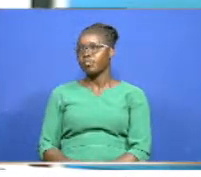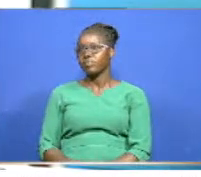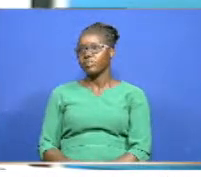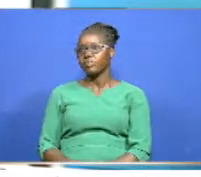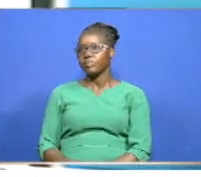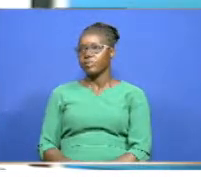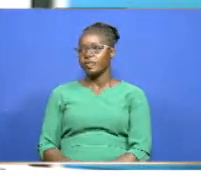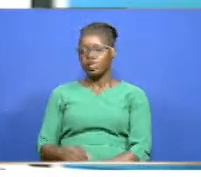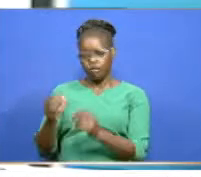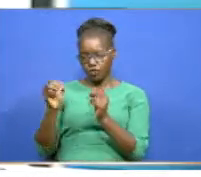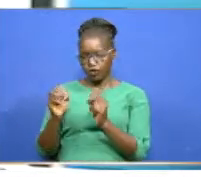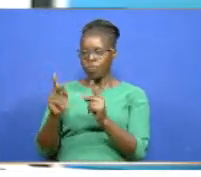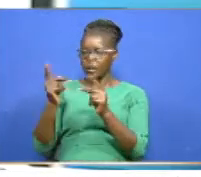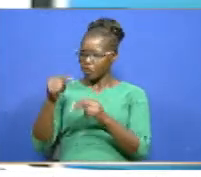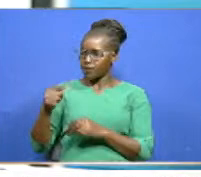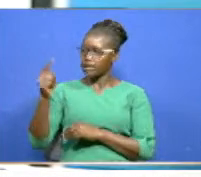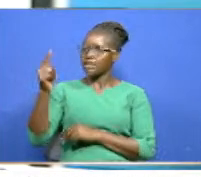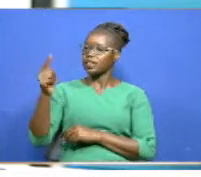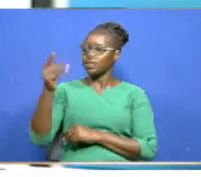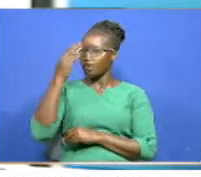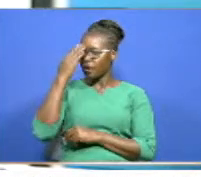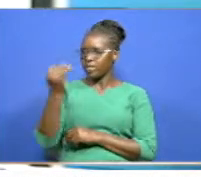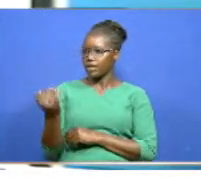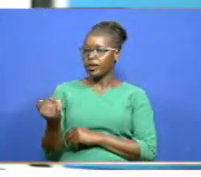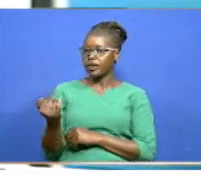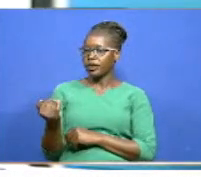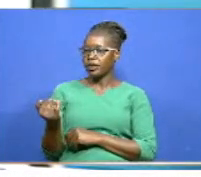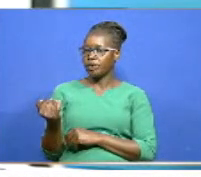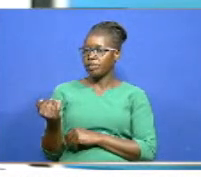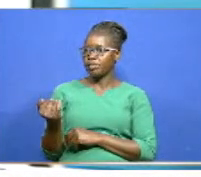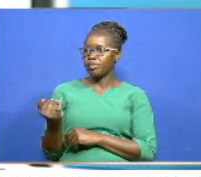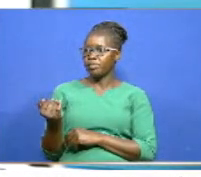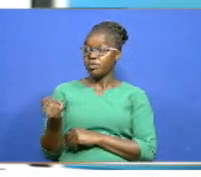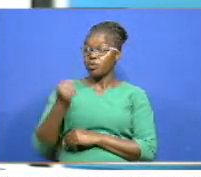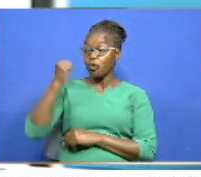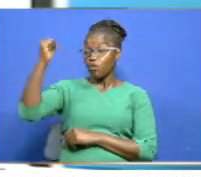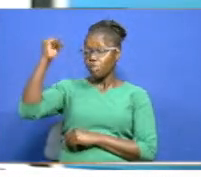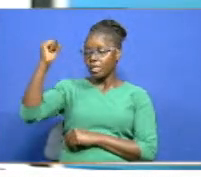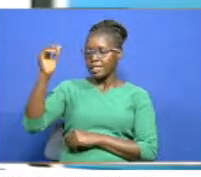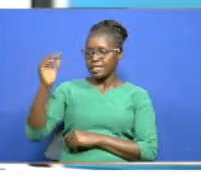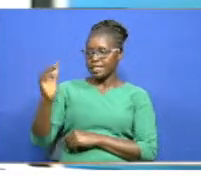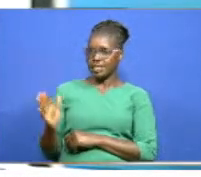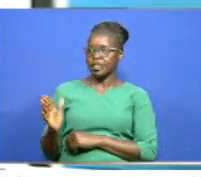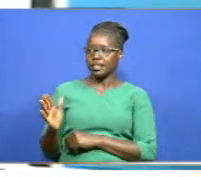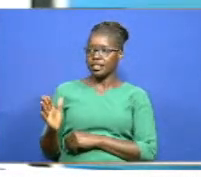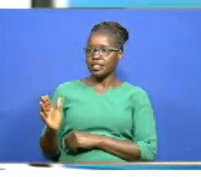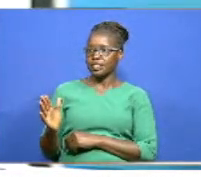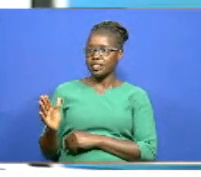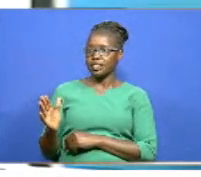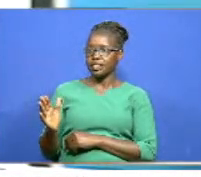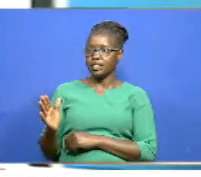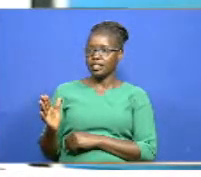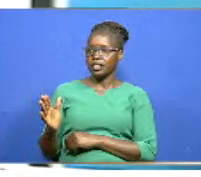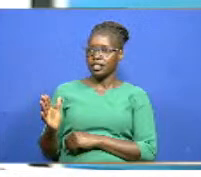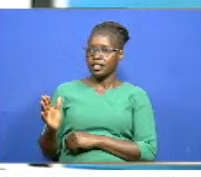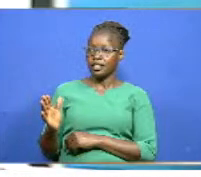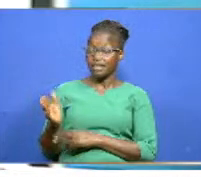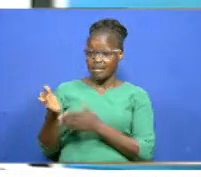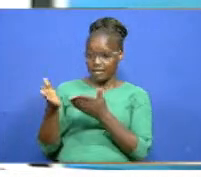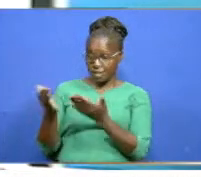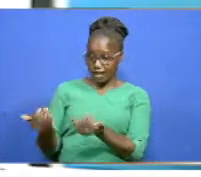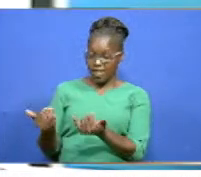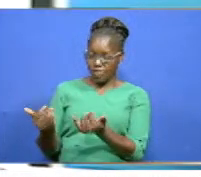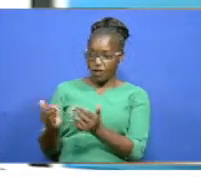right because the timing is right because the politicians that be and those who are pro